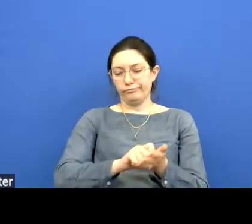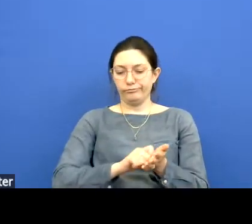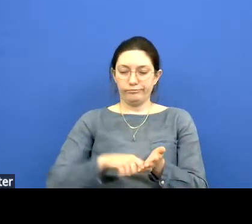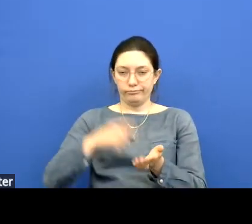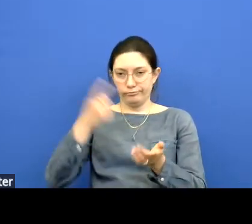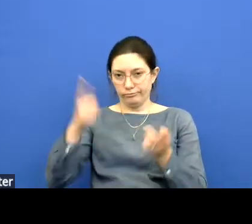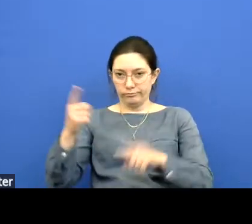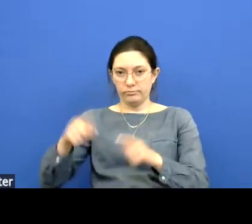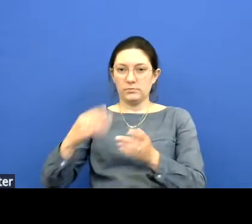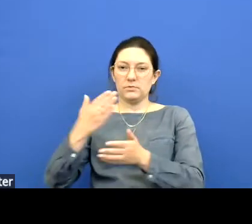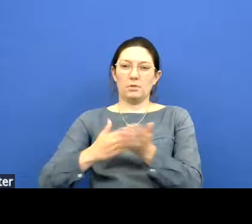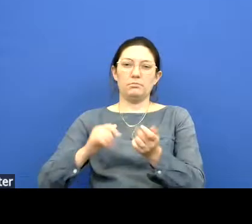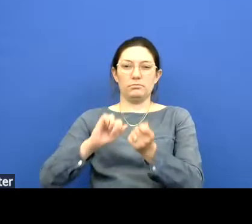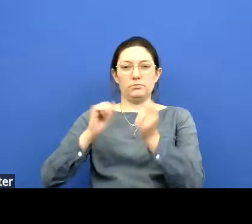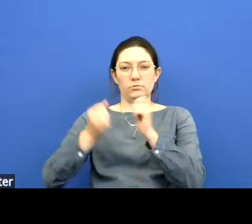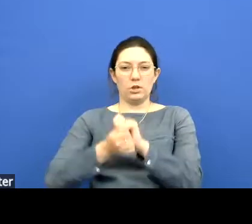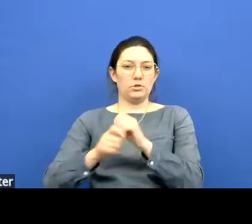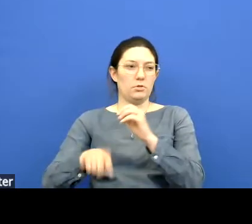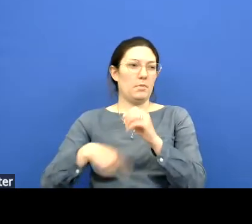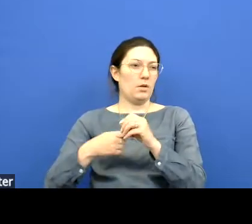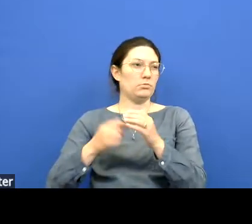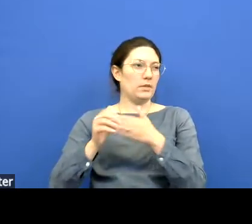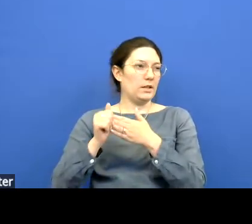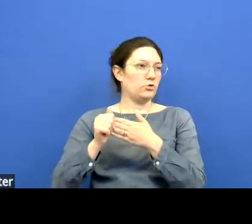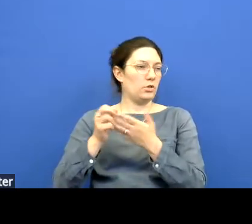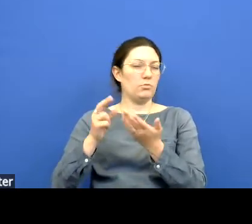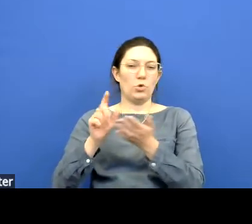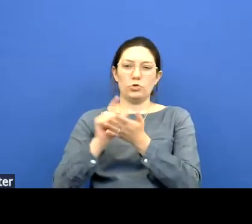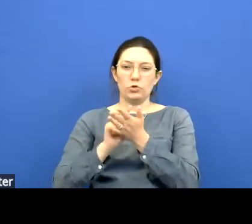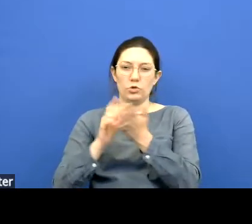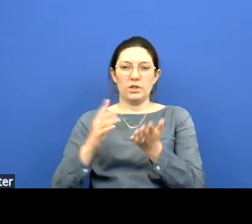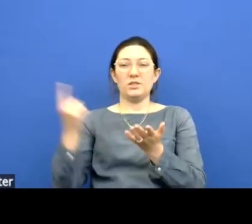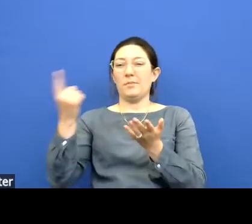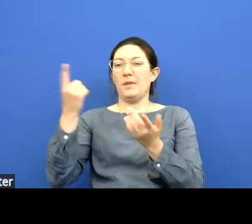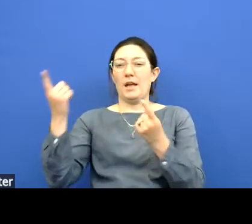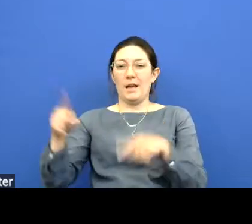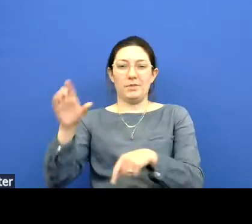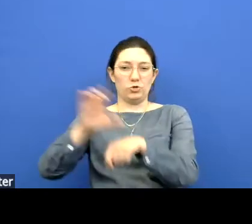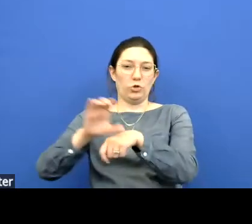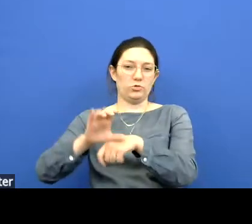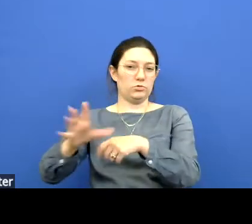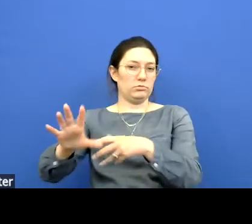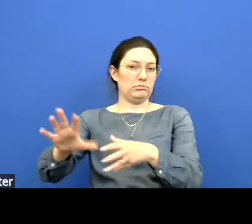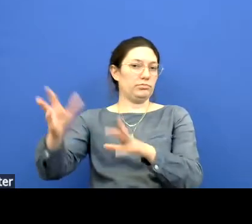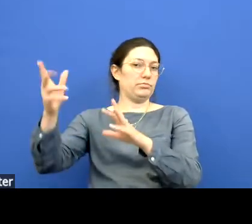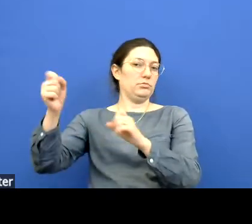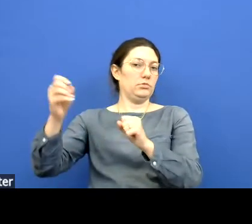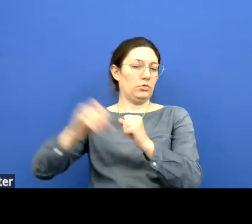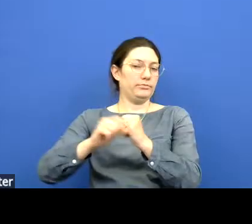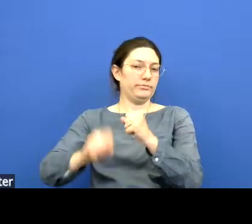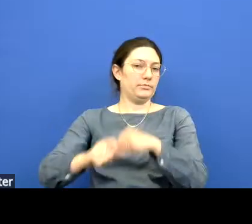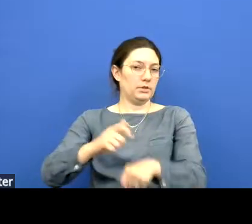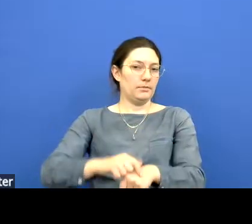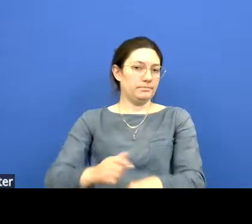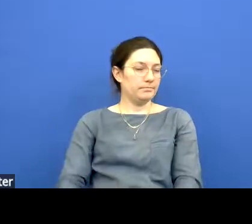some change in, I don't know if it was leadership or attorneys at Church of Christ, so this kind of